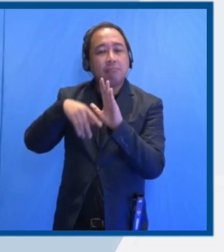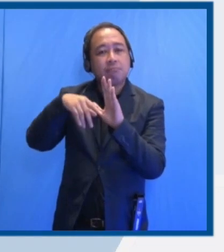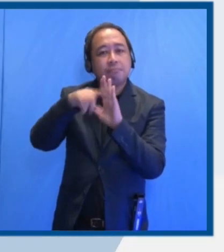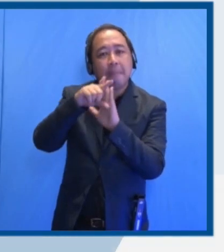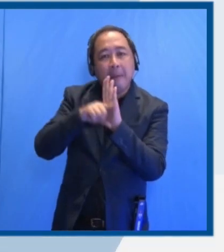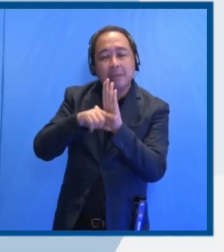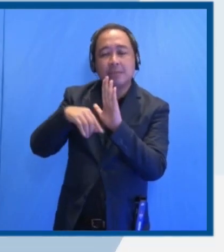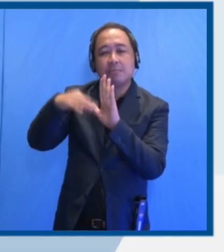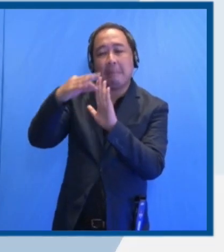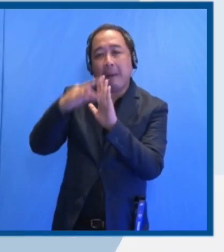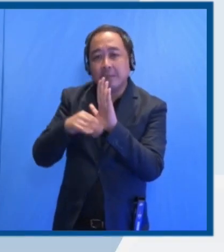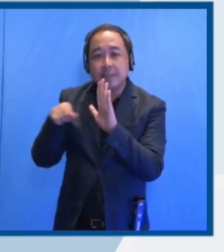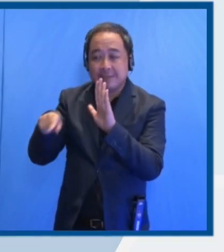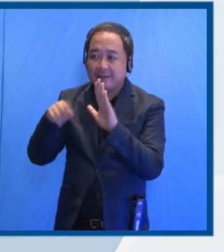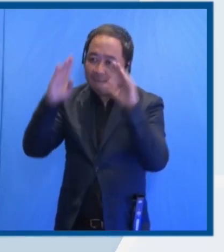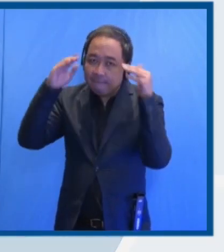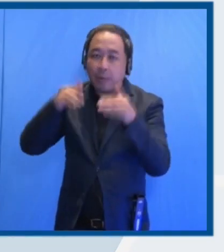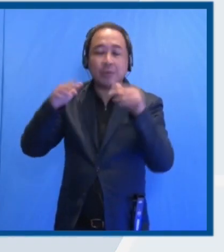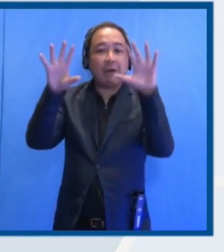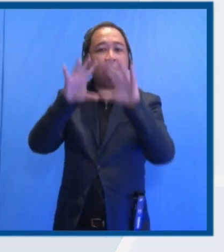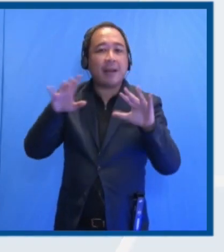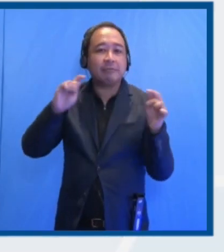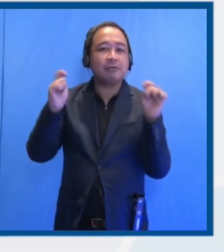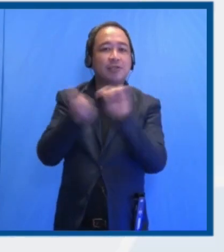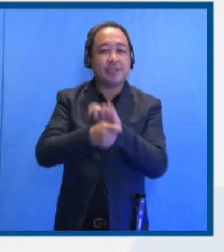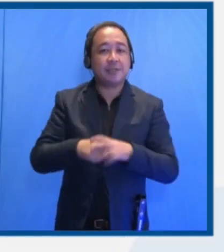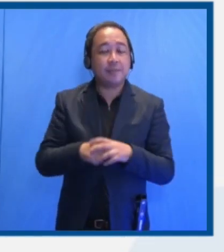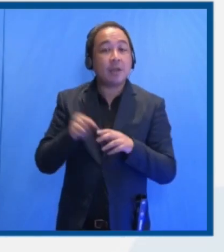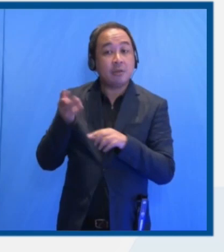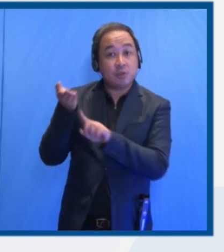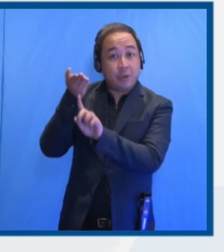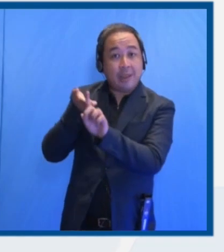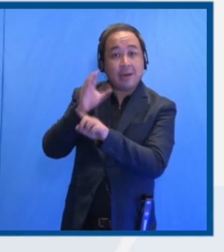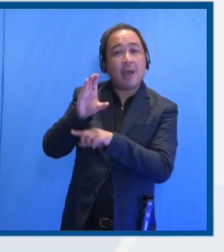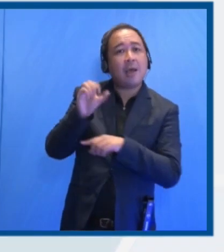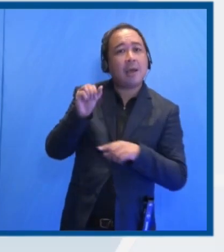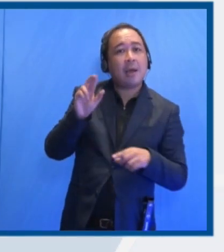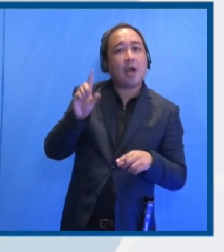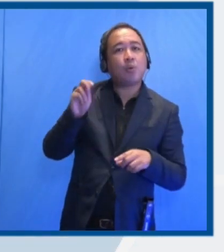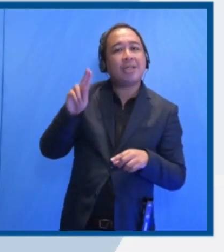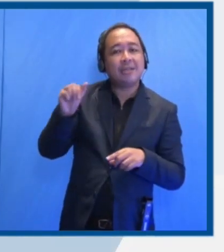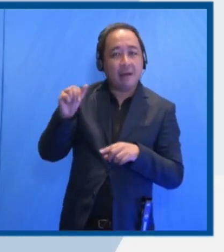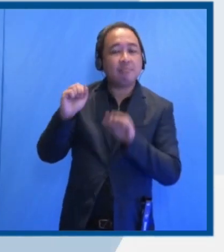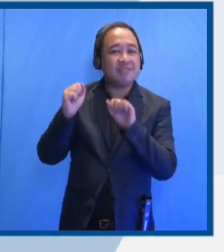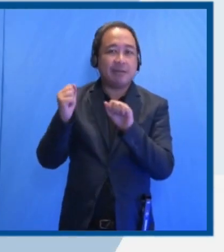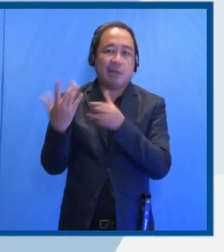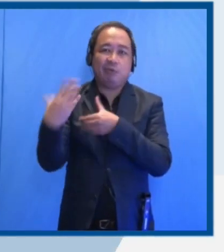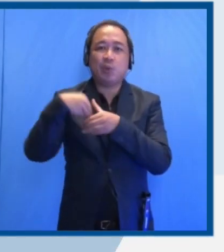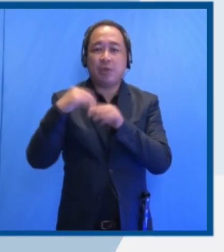change. Ms. Carolina will be joining us online, and I don't know whether she can be